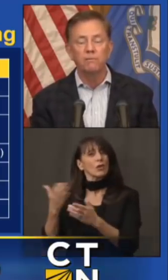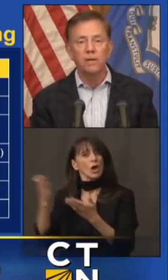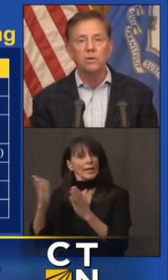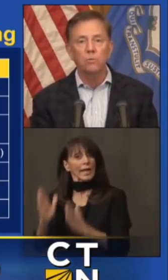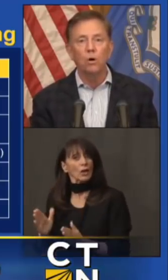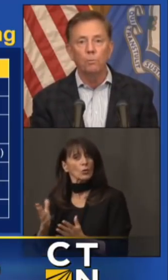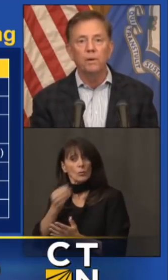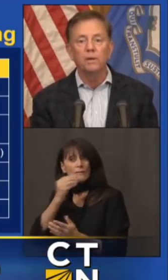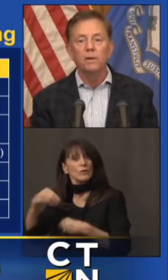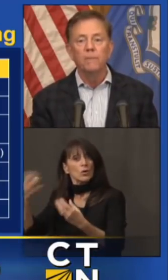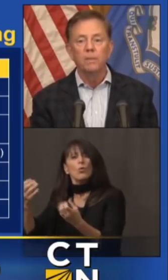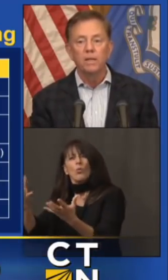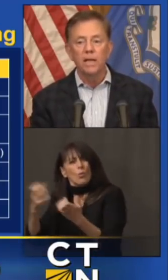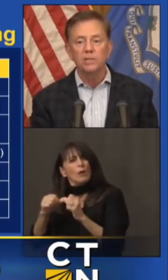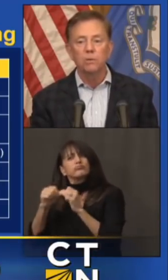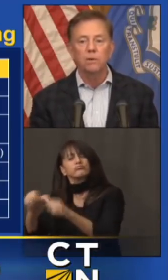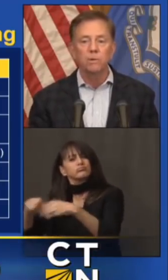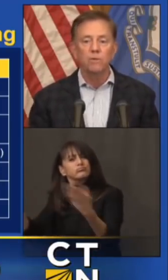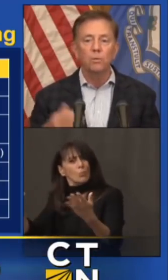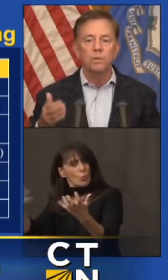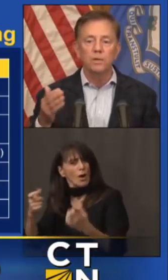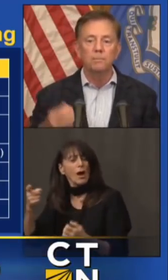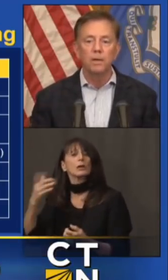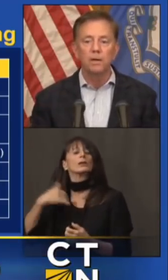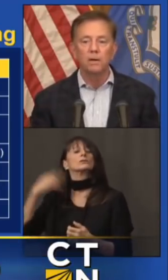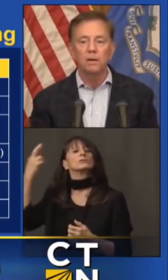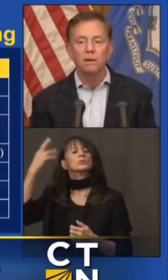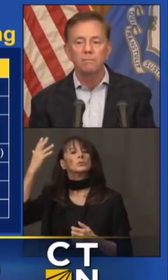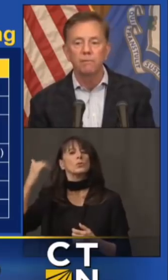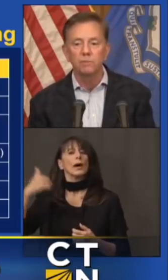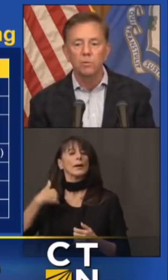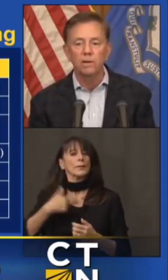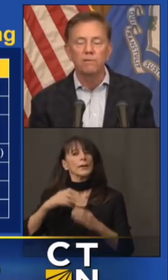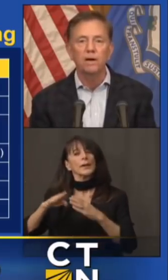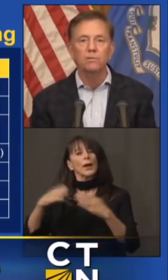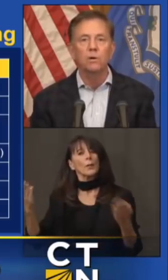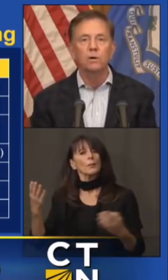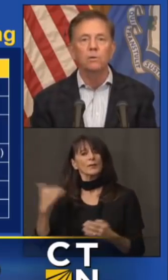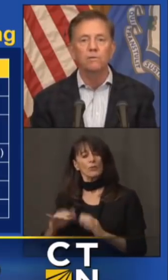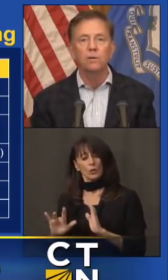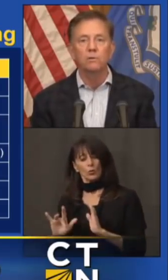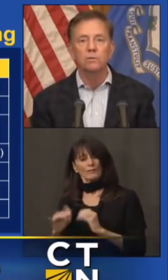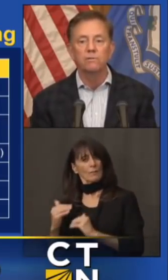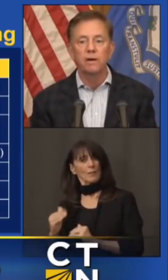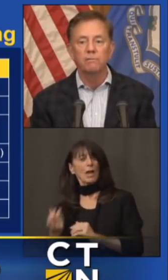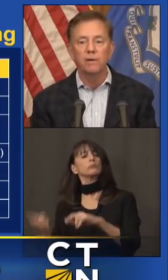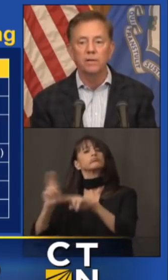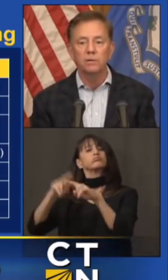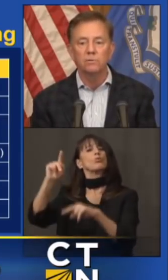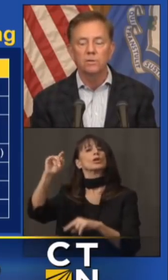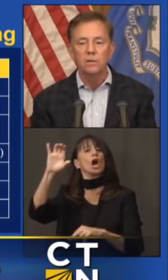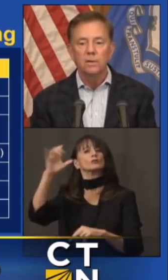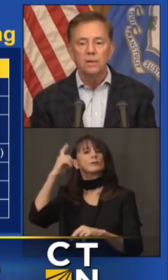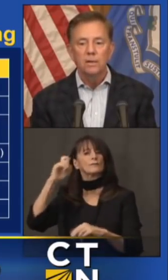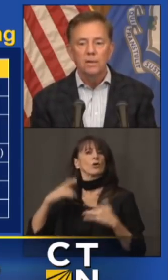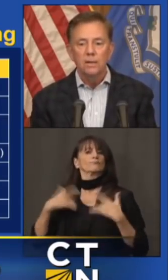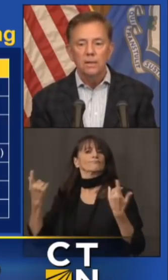event venue open. And that's why we've opened up there from 25 to 100 for those event